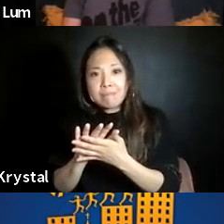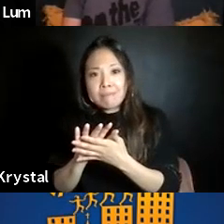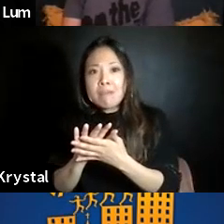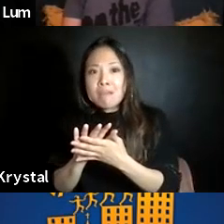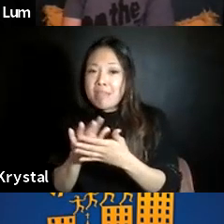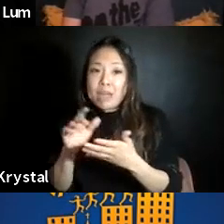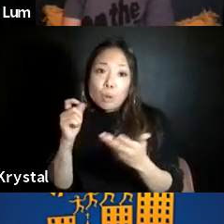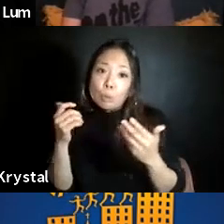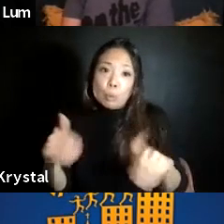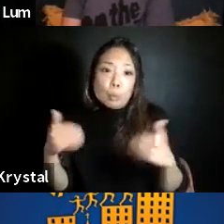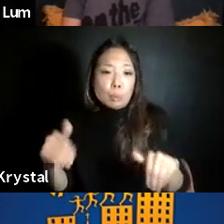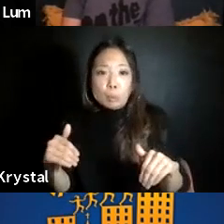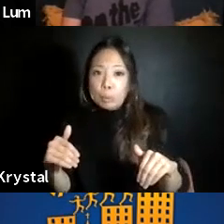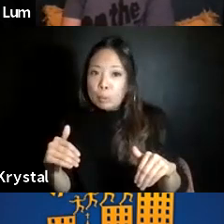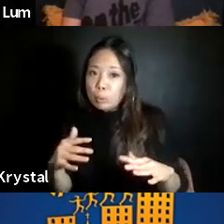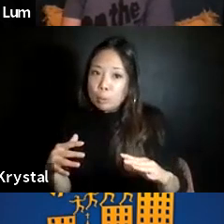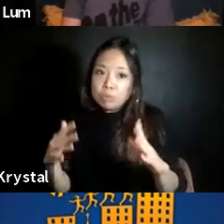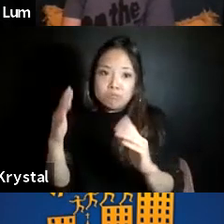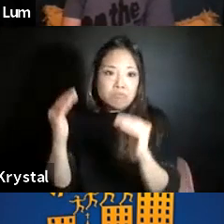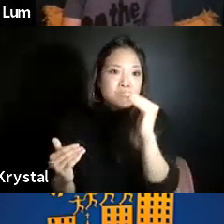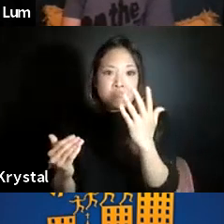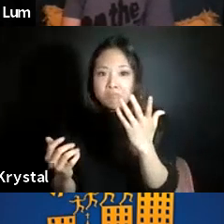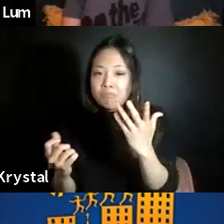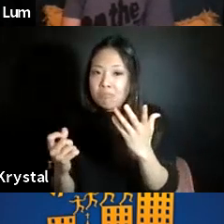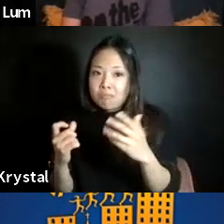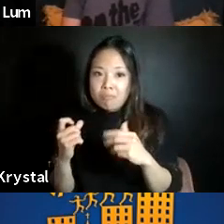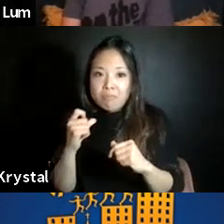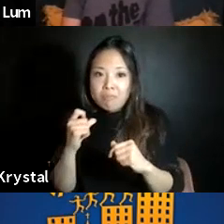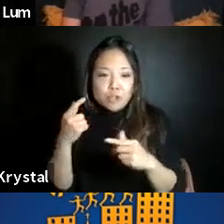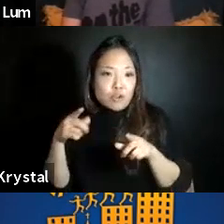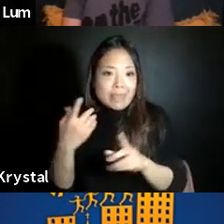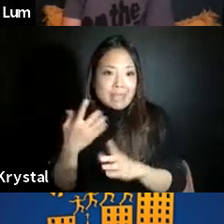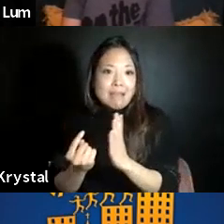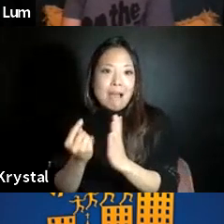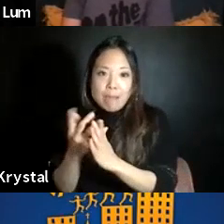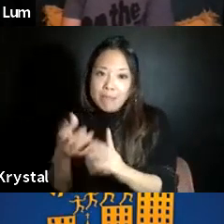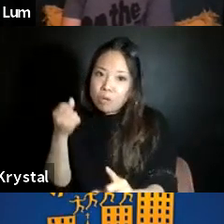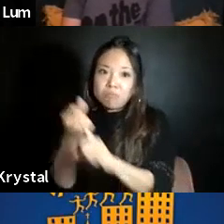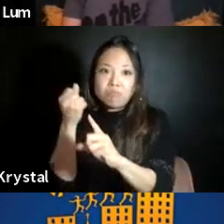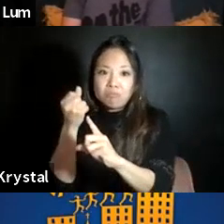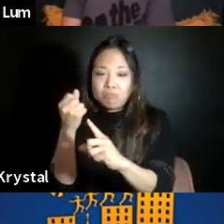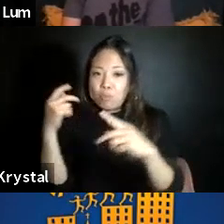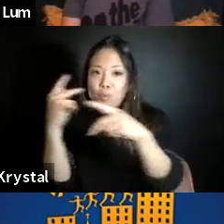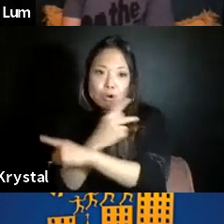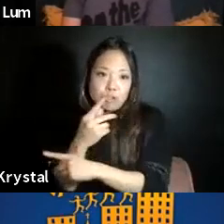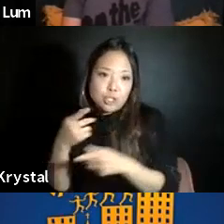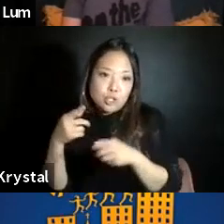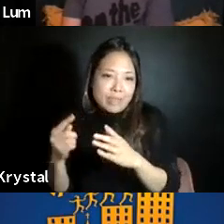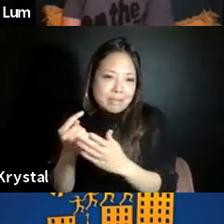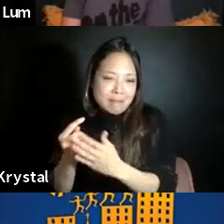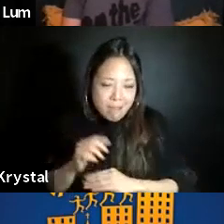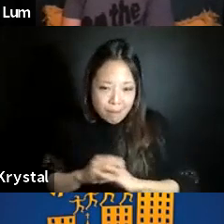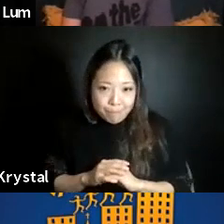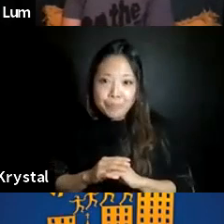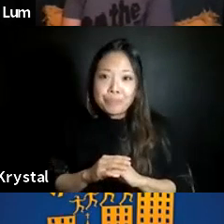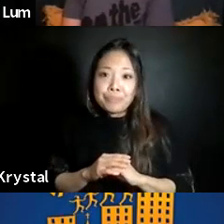time. So that was as far as I got with the thinking. Back when in the 90s,